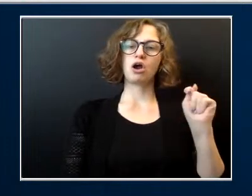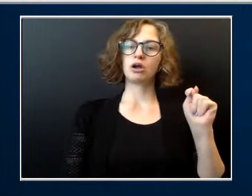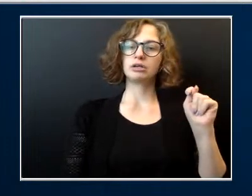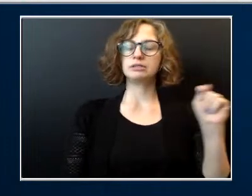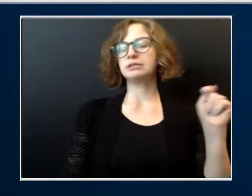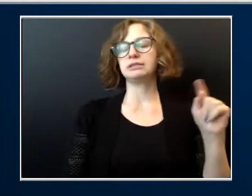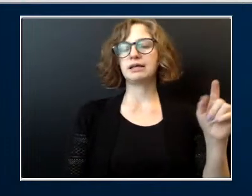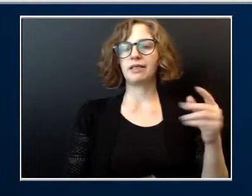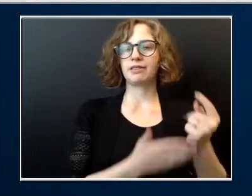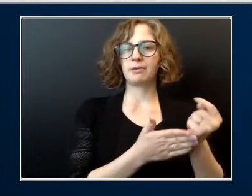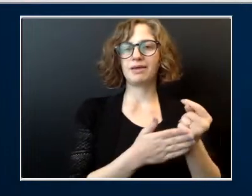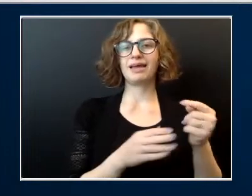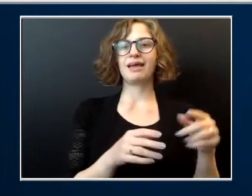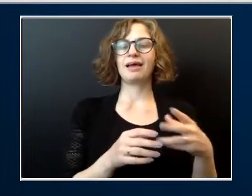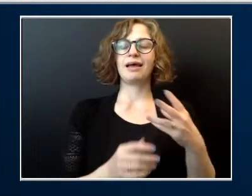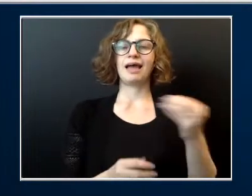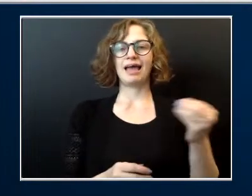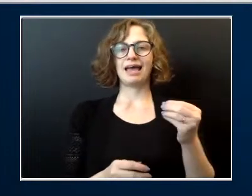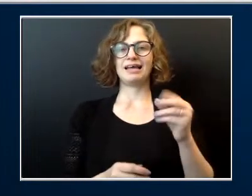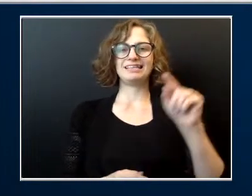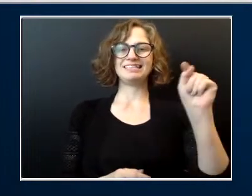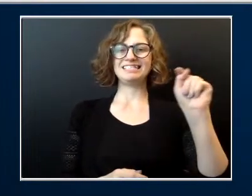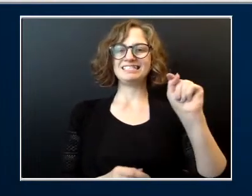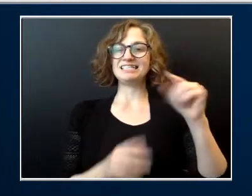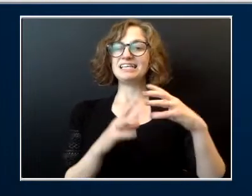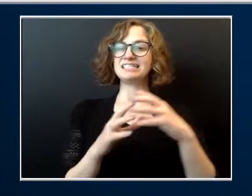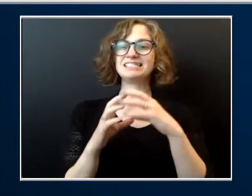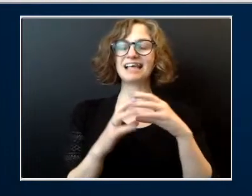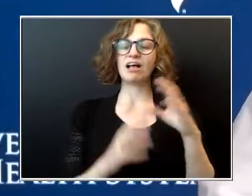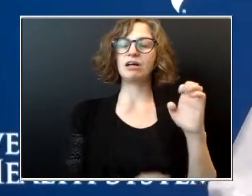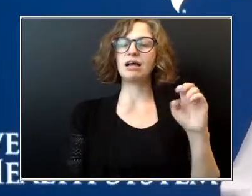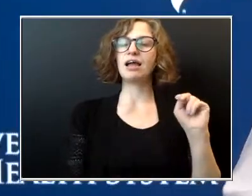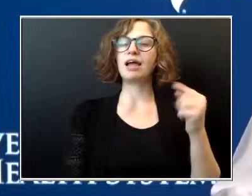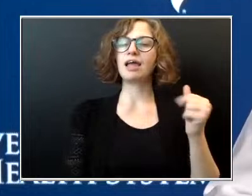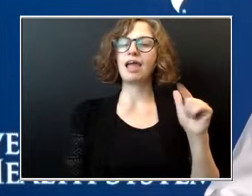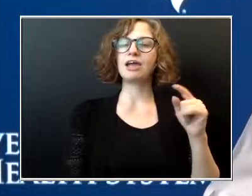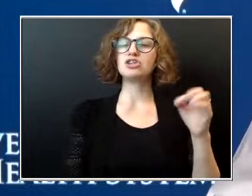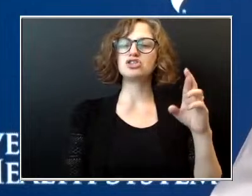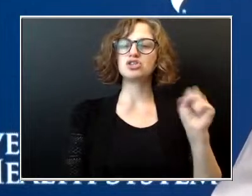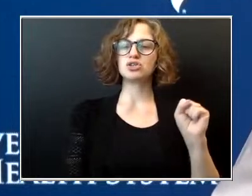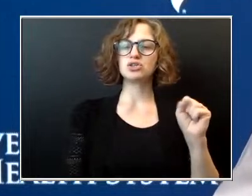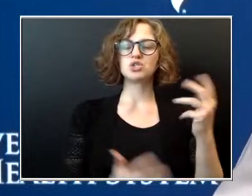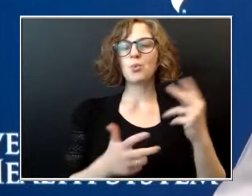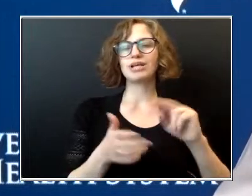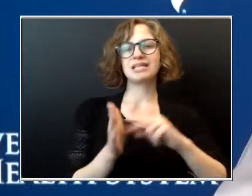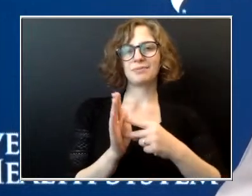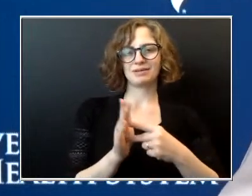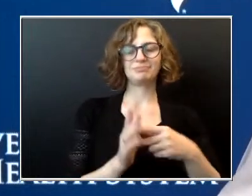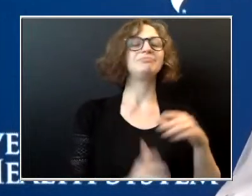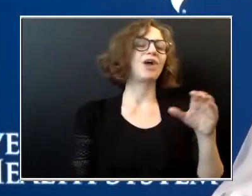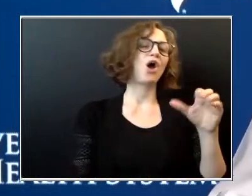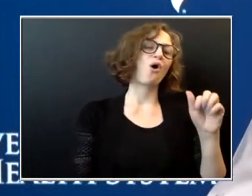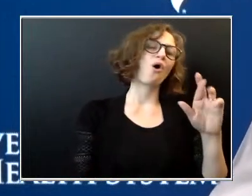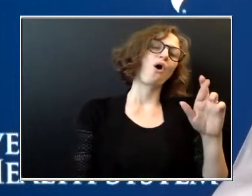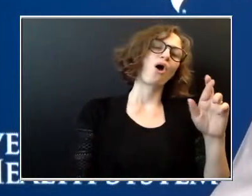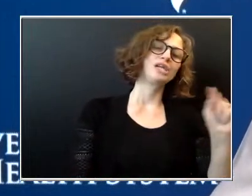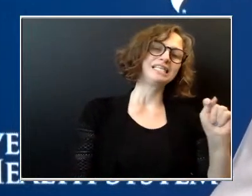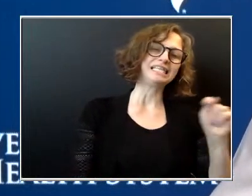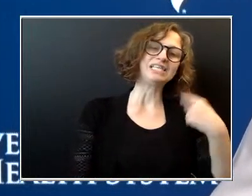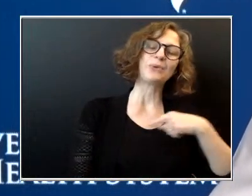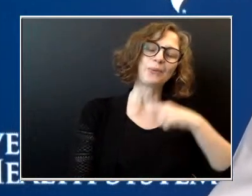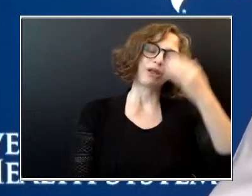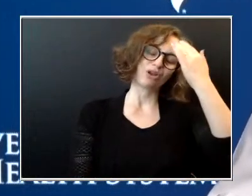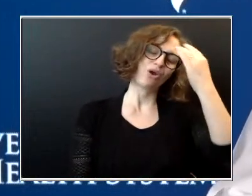T-cells are getting married, so you're going to have to talk to us a little bit about what that means. Sure. I mean, so the CAR T-cell, we know a lot about it. The T-cell engagers, it's like